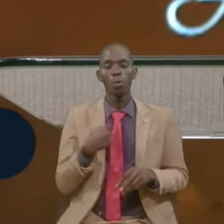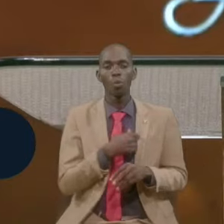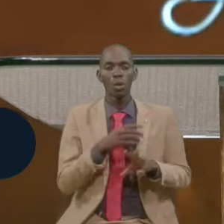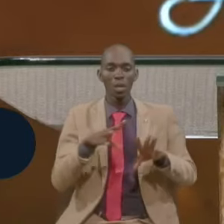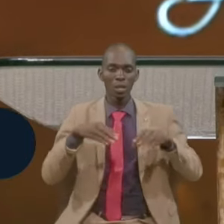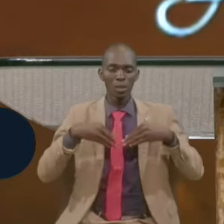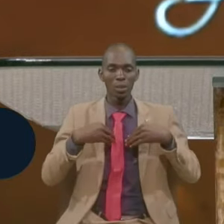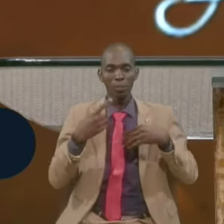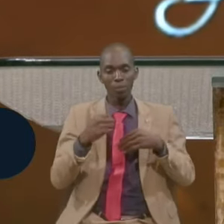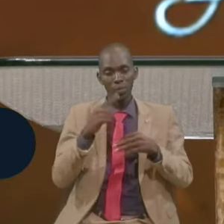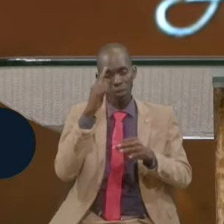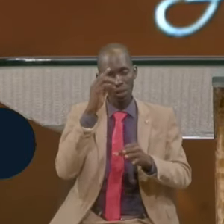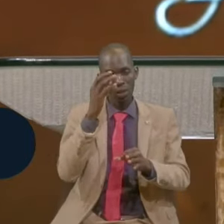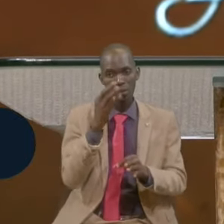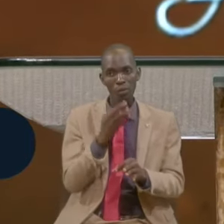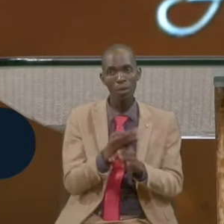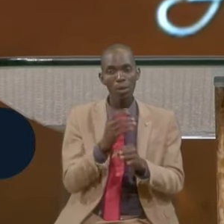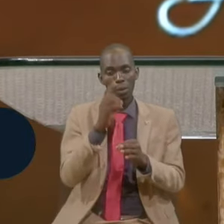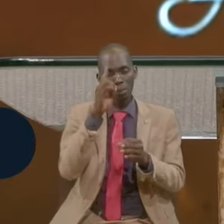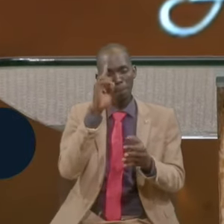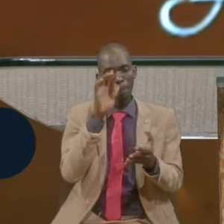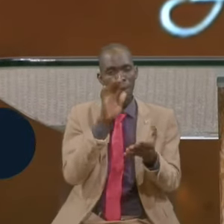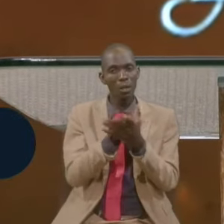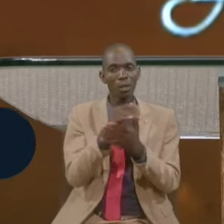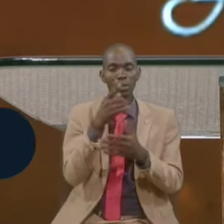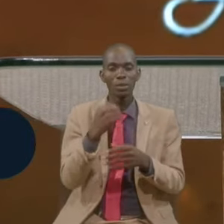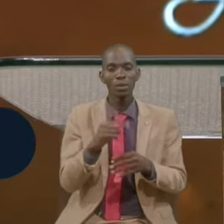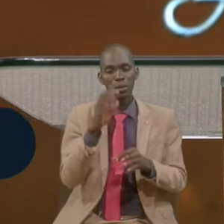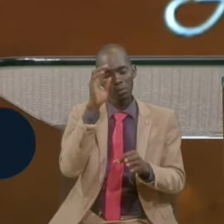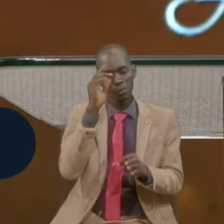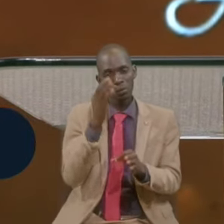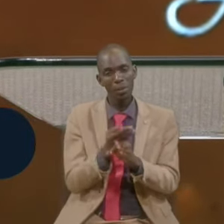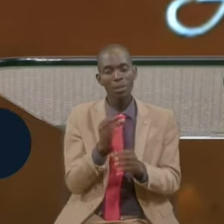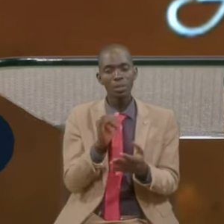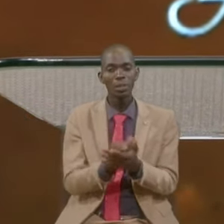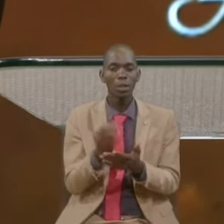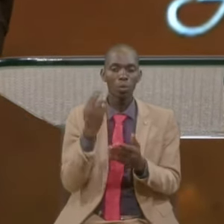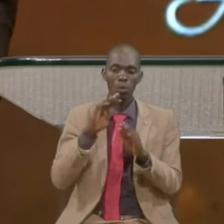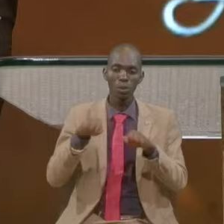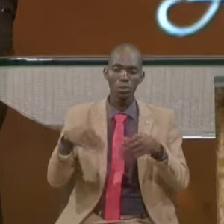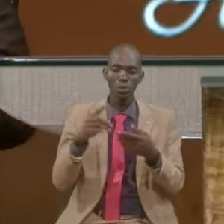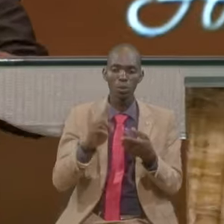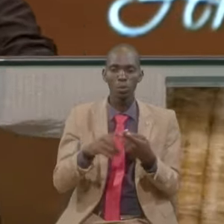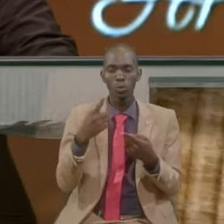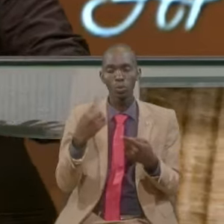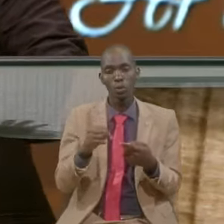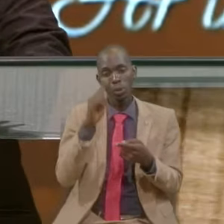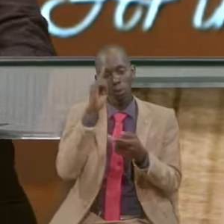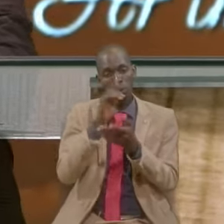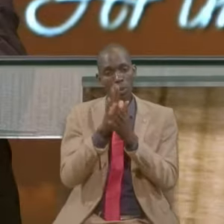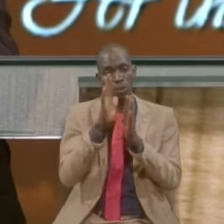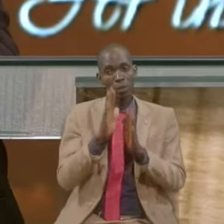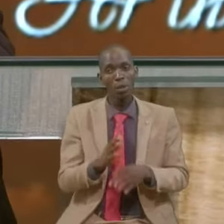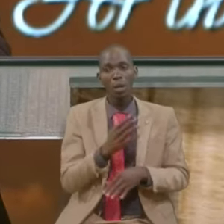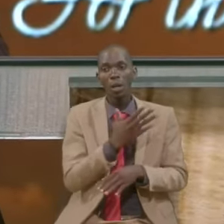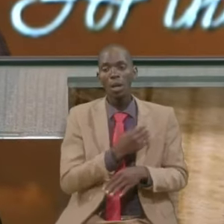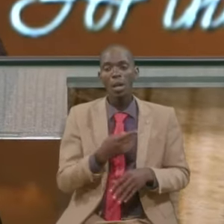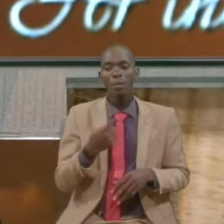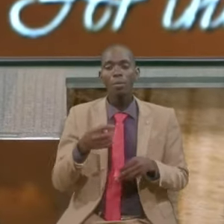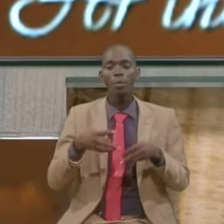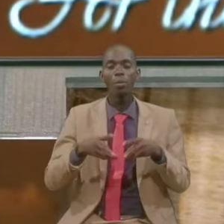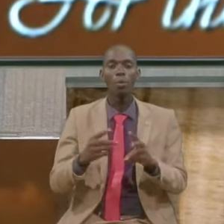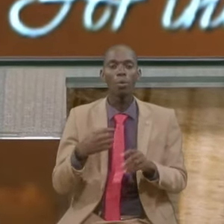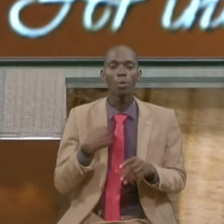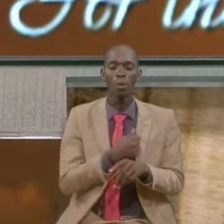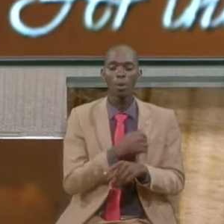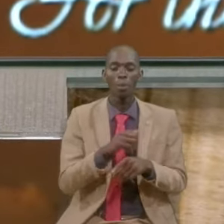faith, believe the faith was delivered unto the saints, and the way we practice